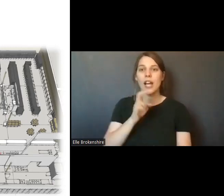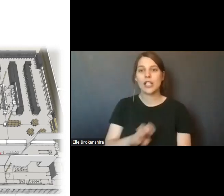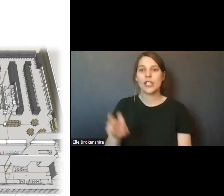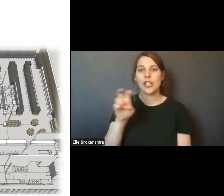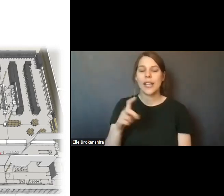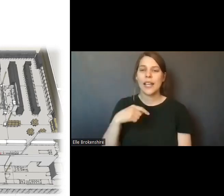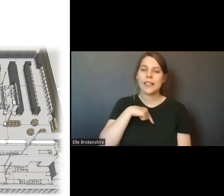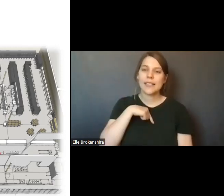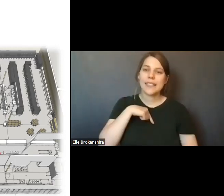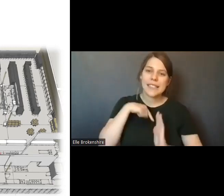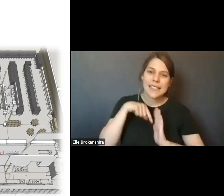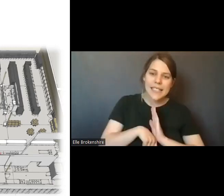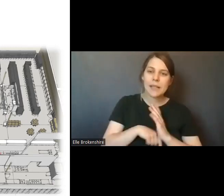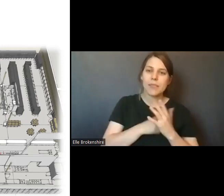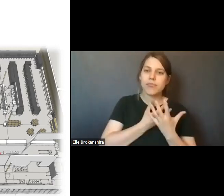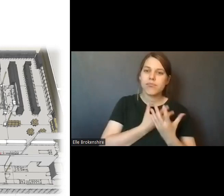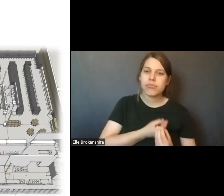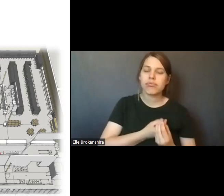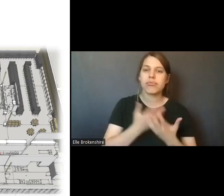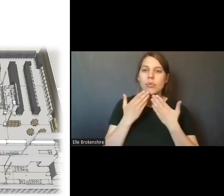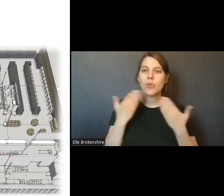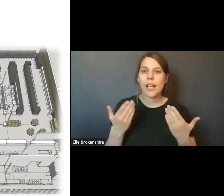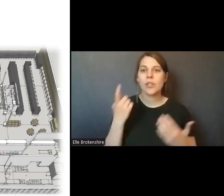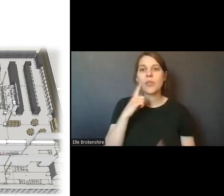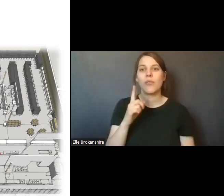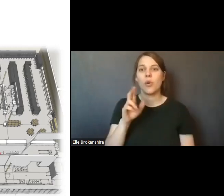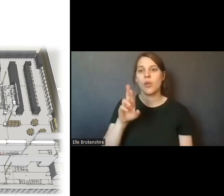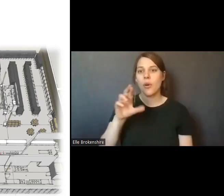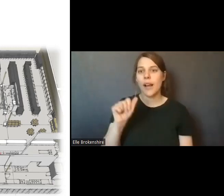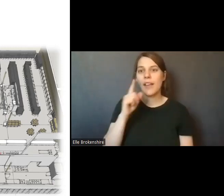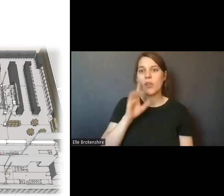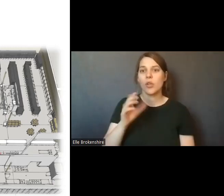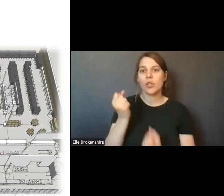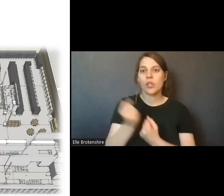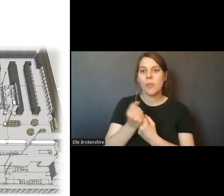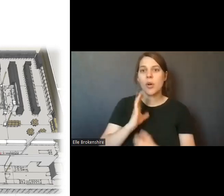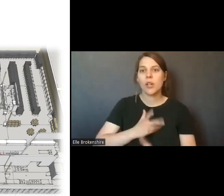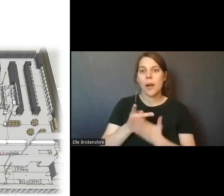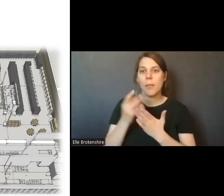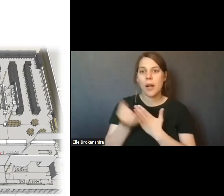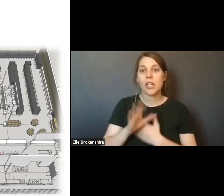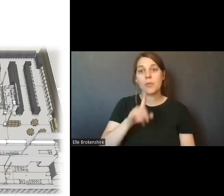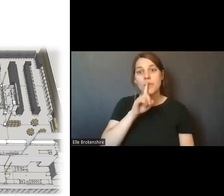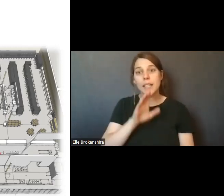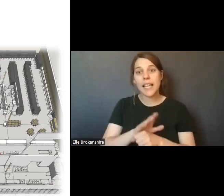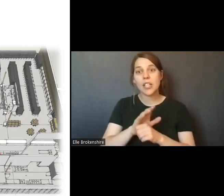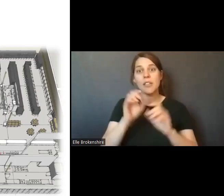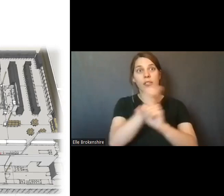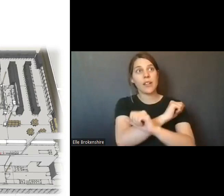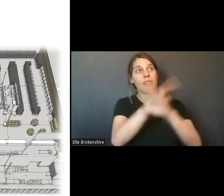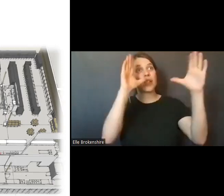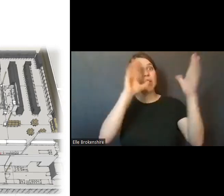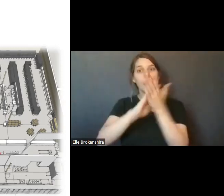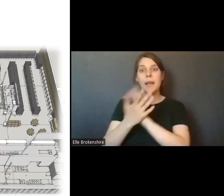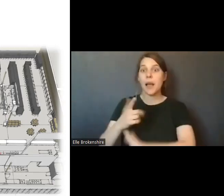for everyone at the URA for their unwavering support to our project. Your dedication is transforming our vision into reality,